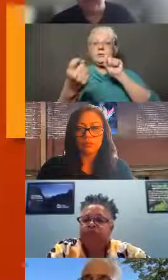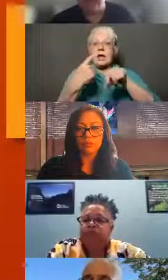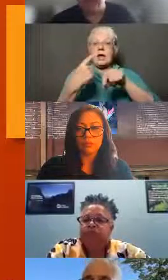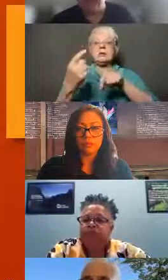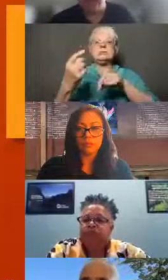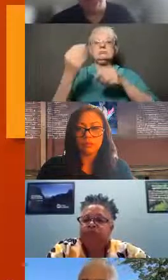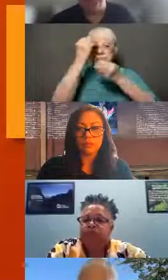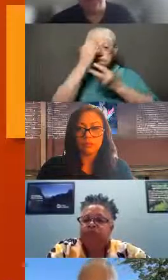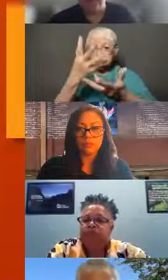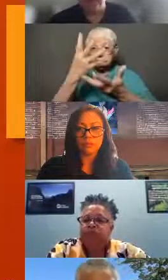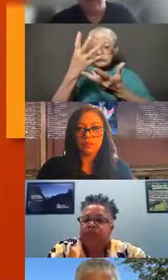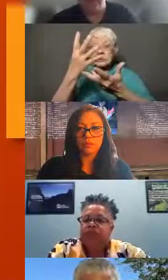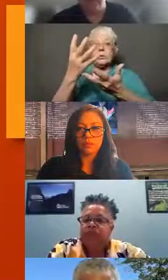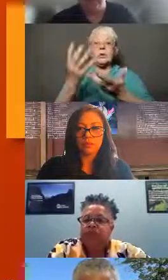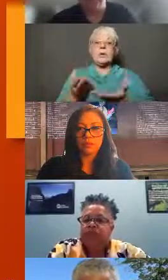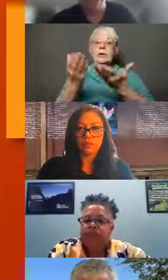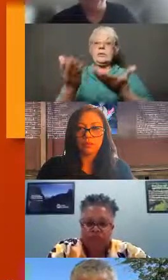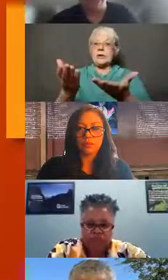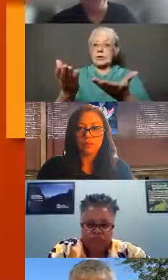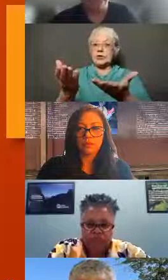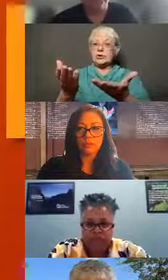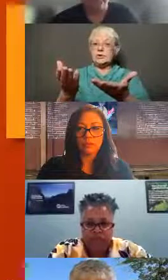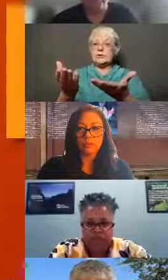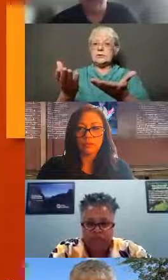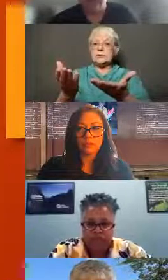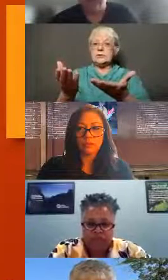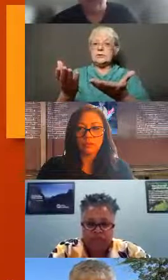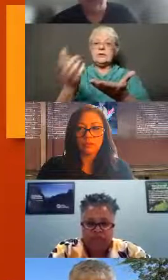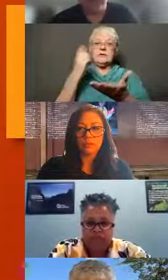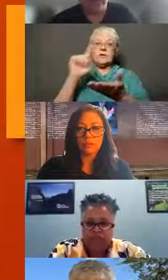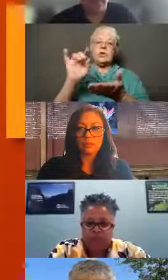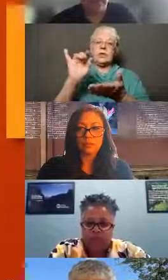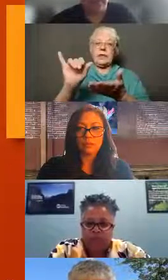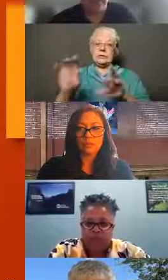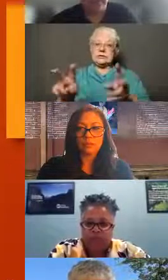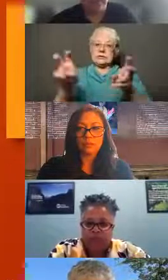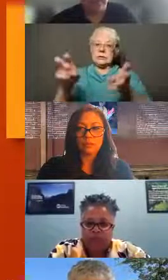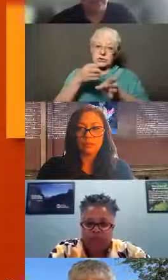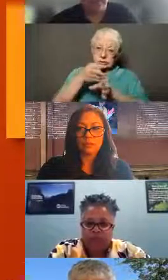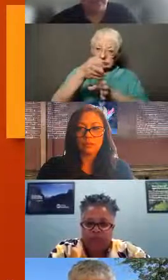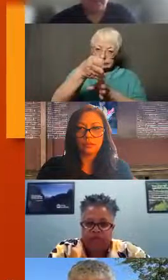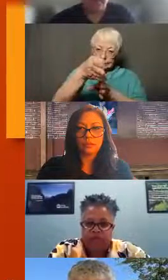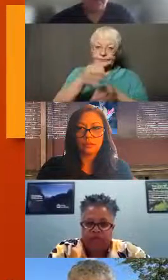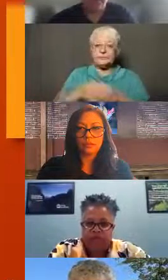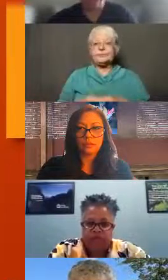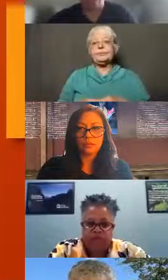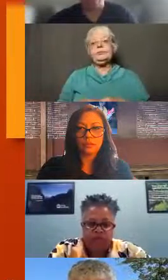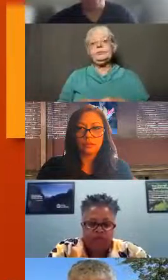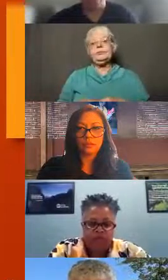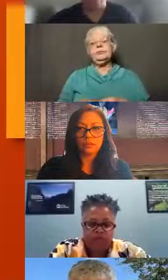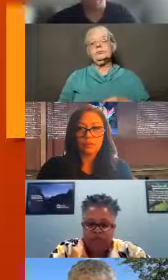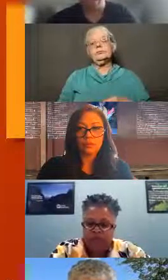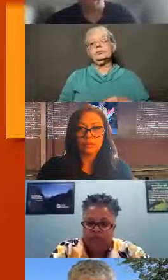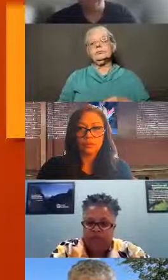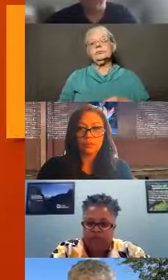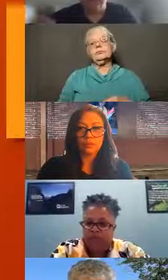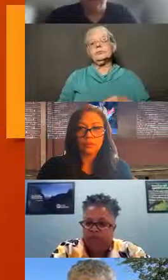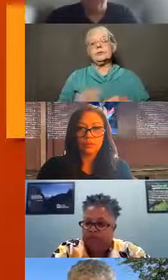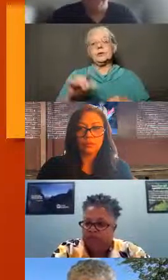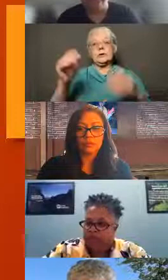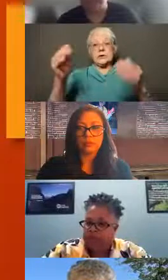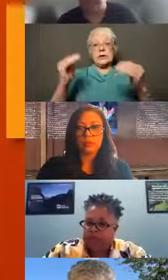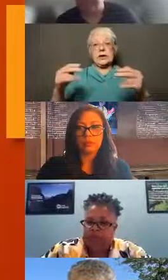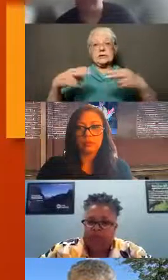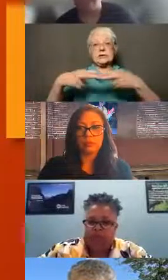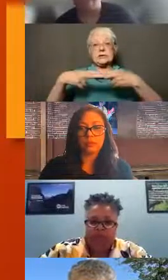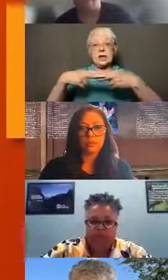recommendations in the particular subject area that we are speaking of today. So next slide, please, Carmen.